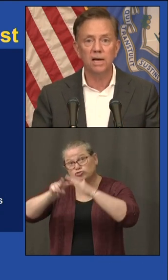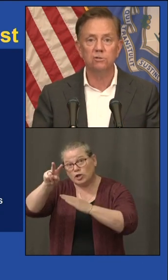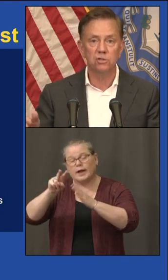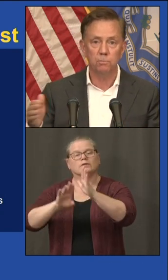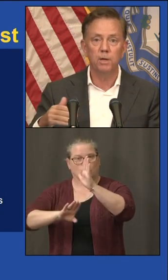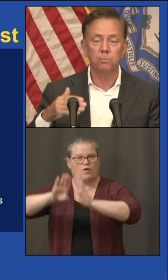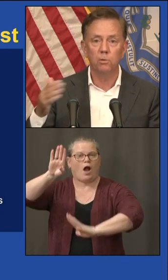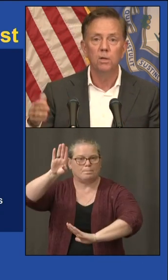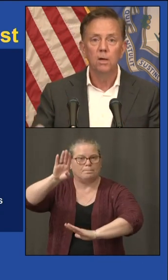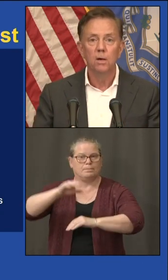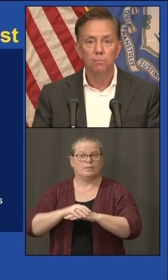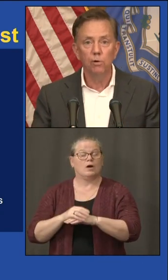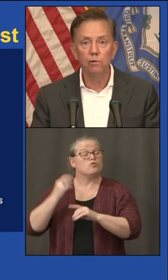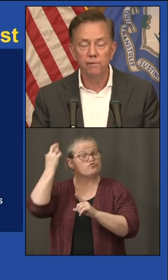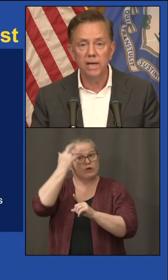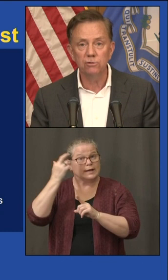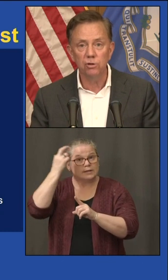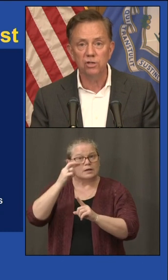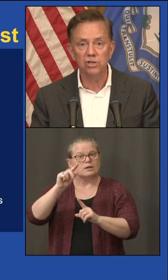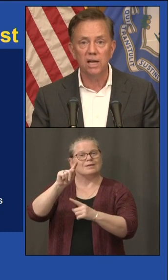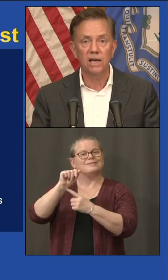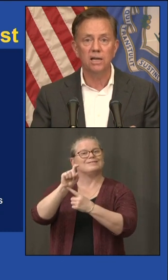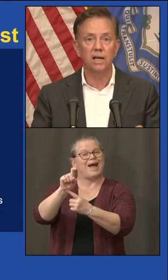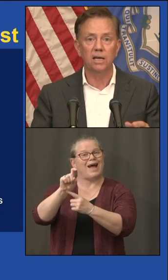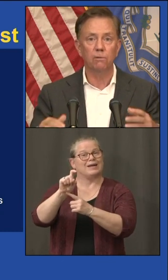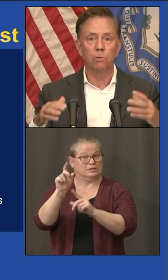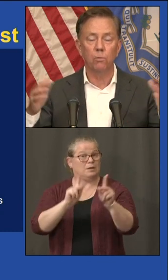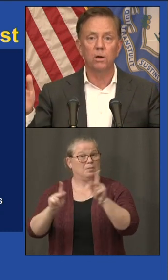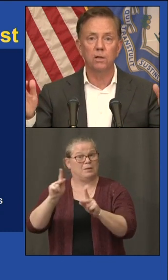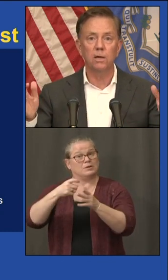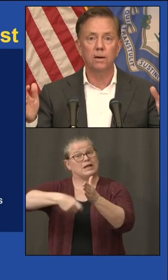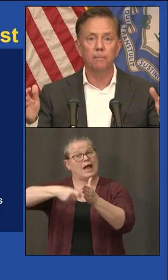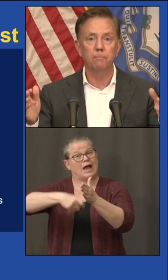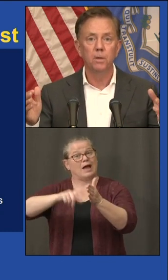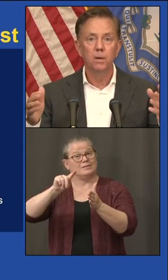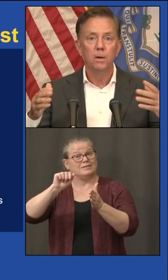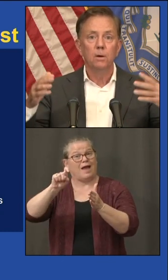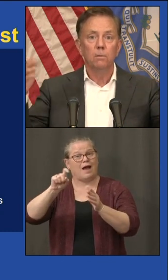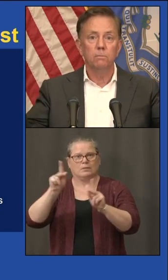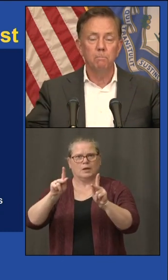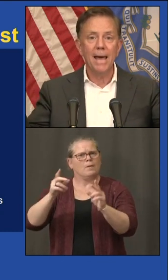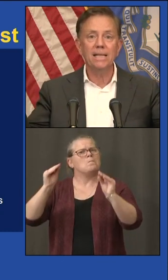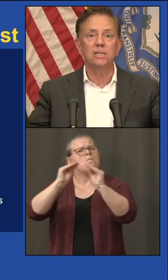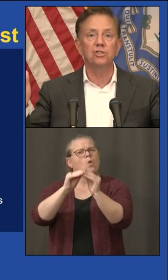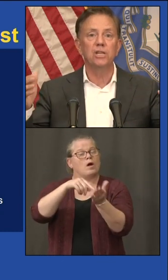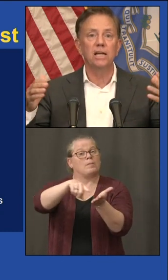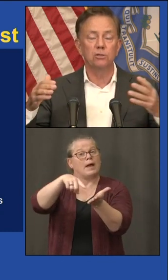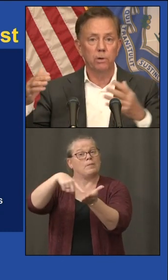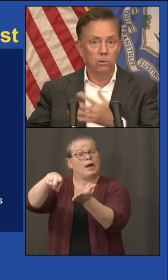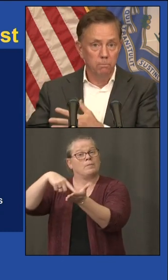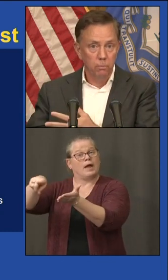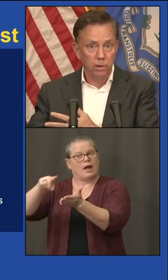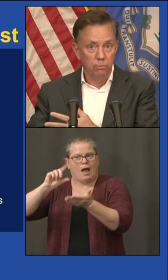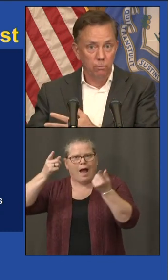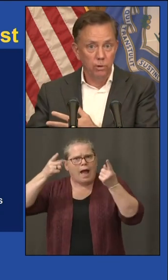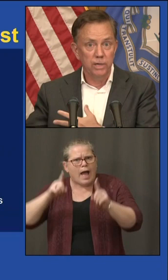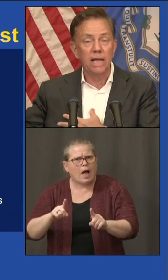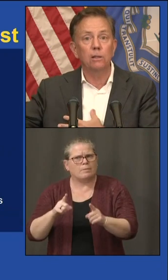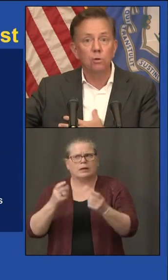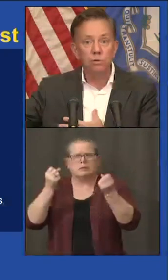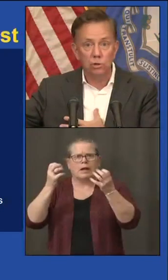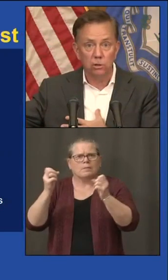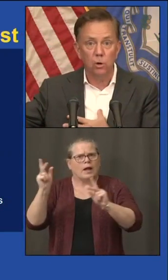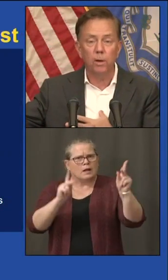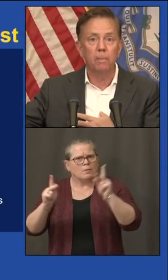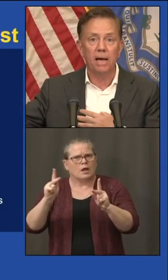of thousands of people move into the state of Connecticut. We're one of the magnet states. We're